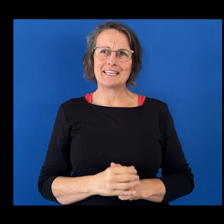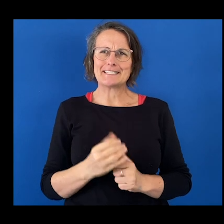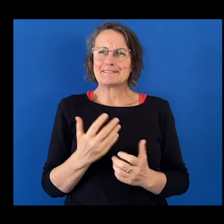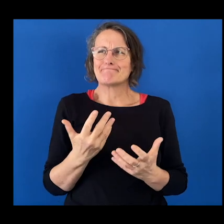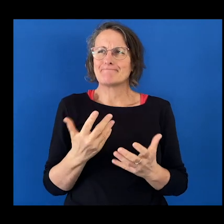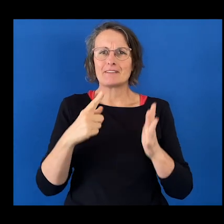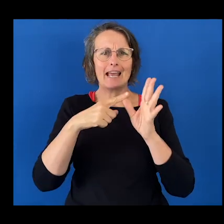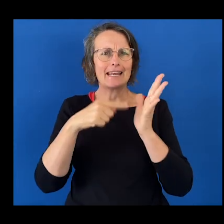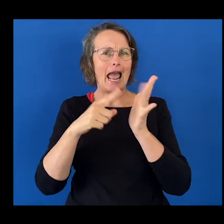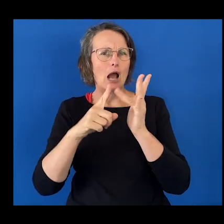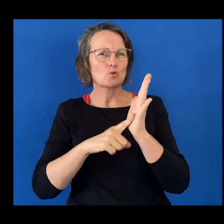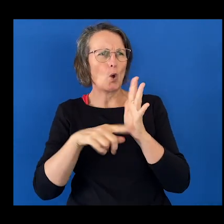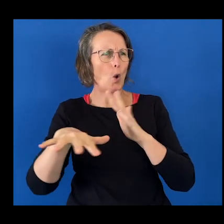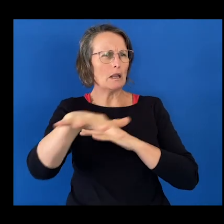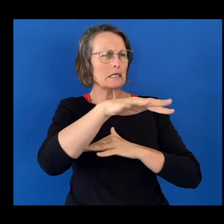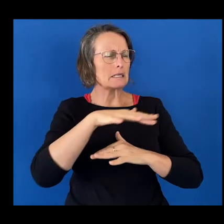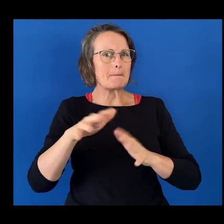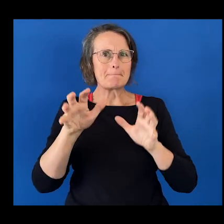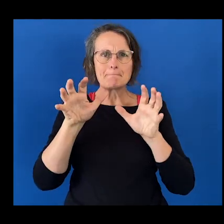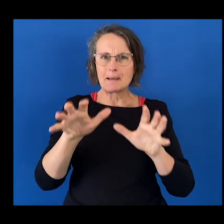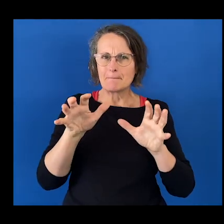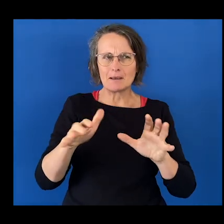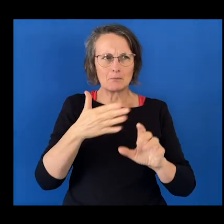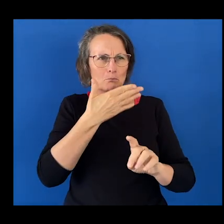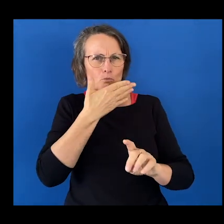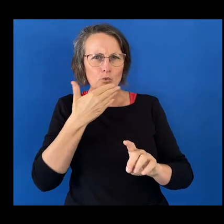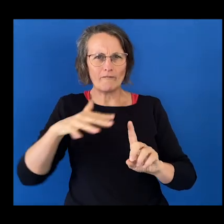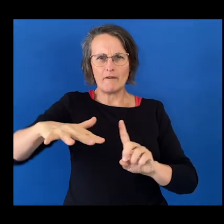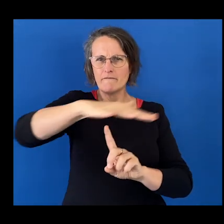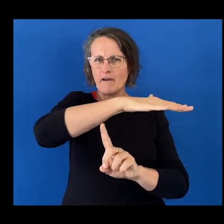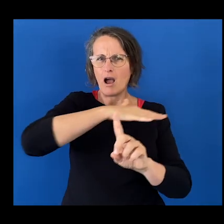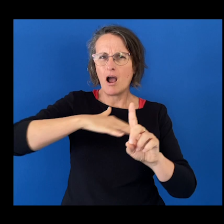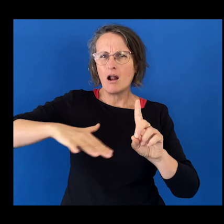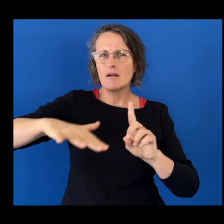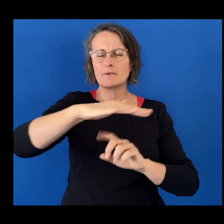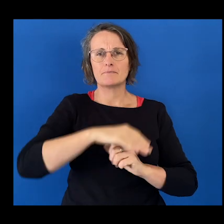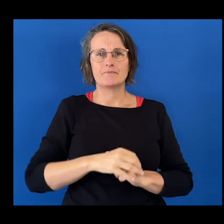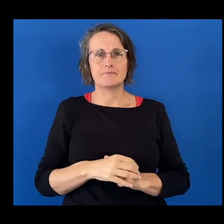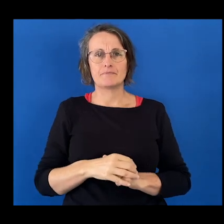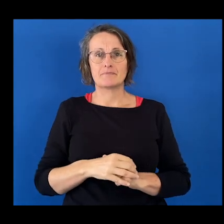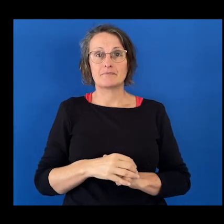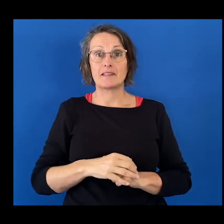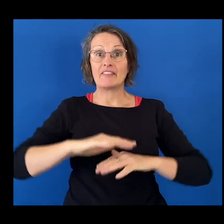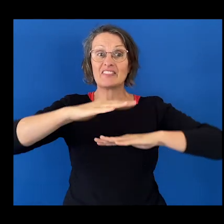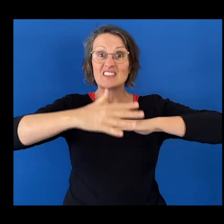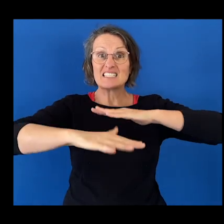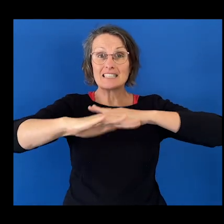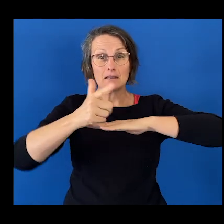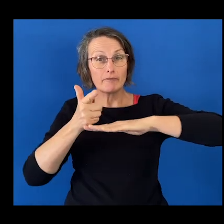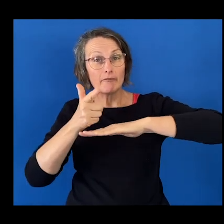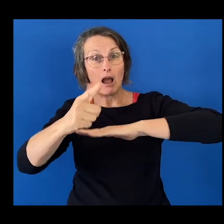It's a very distinct kind of environment, and the sea and the